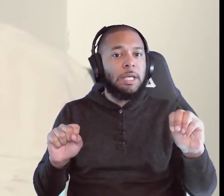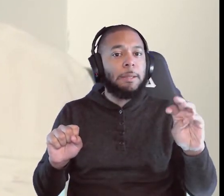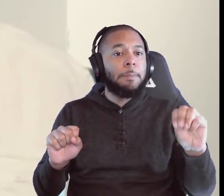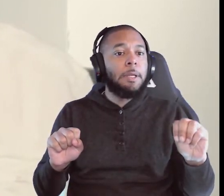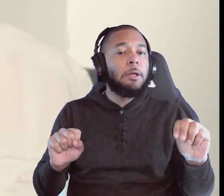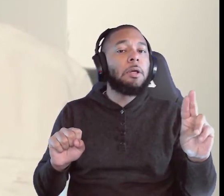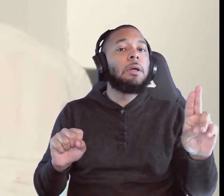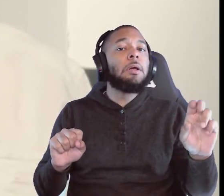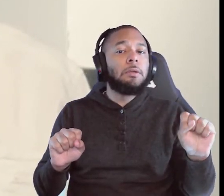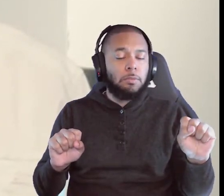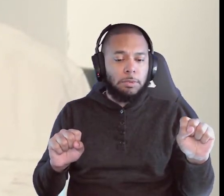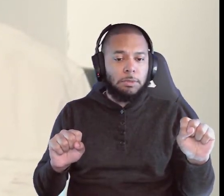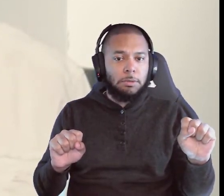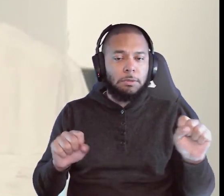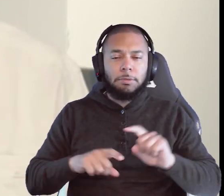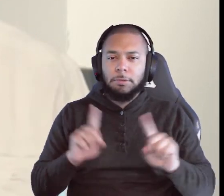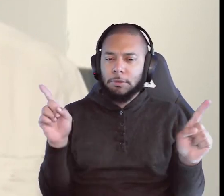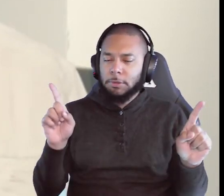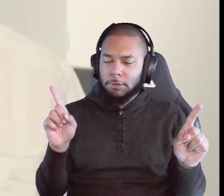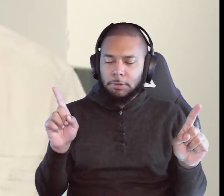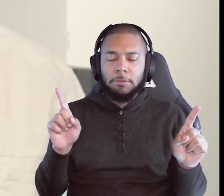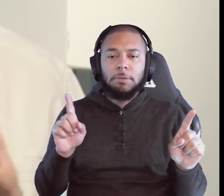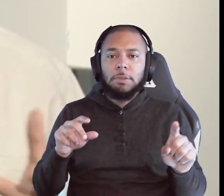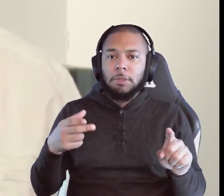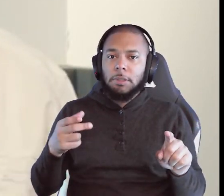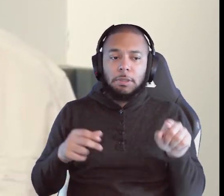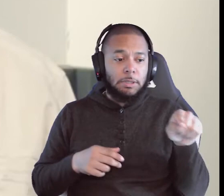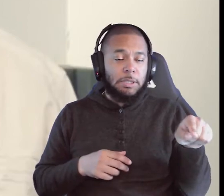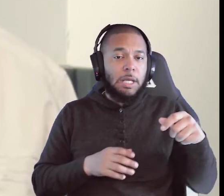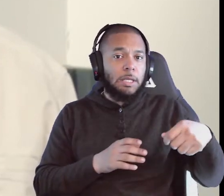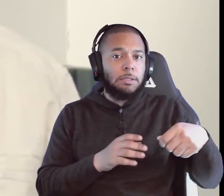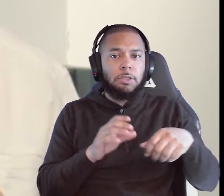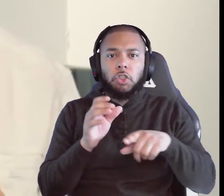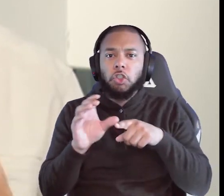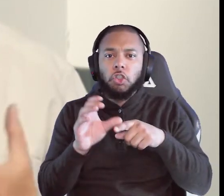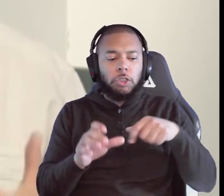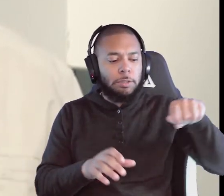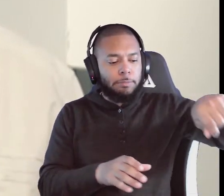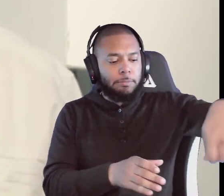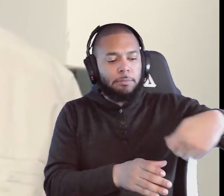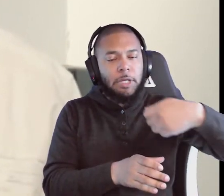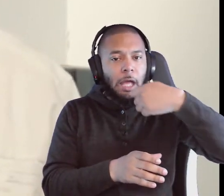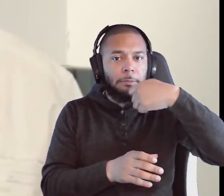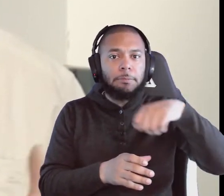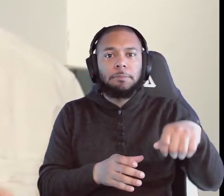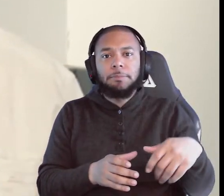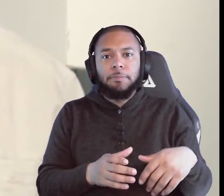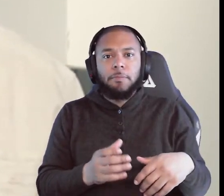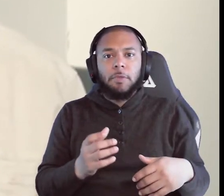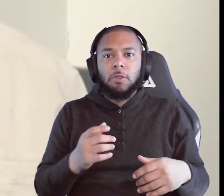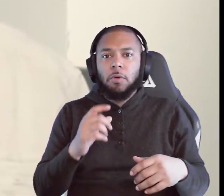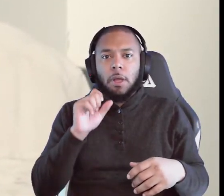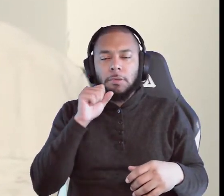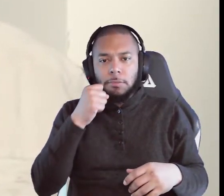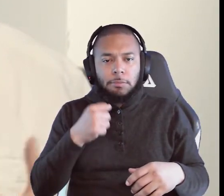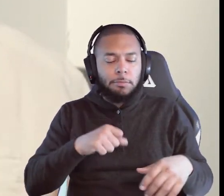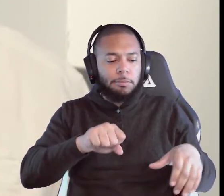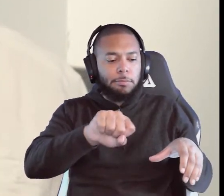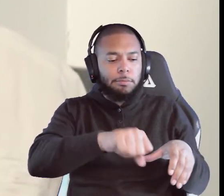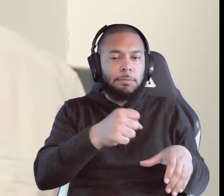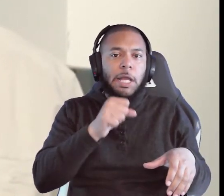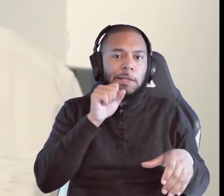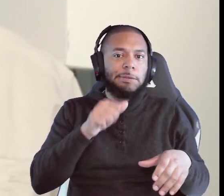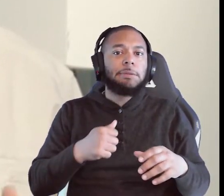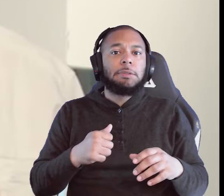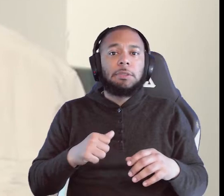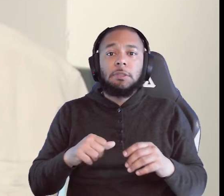is H-U-M-M-U-S. Hummus you might eat on a pita chip or on a piece of celery on a carrot. You wouldn't